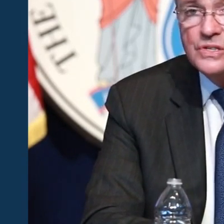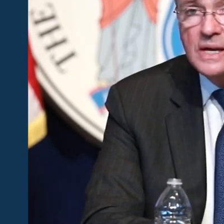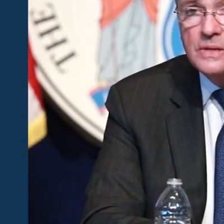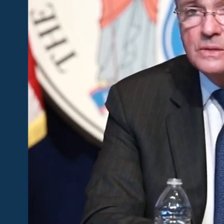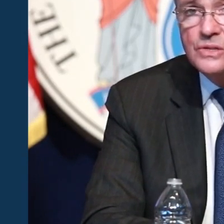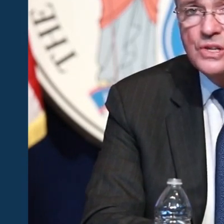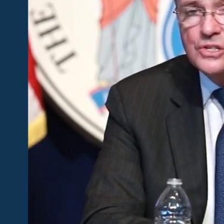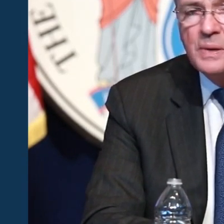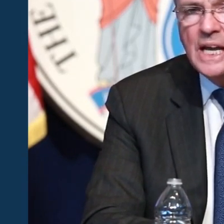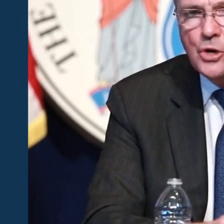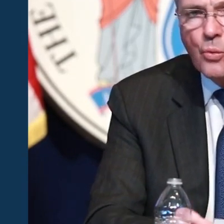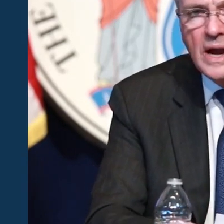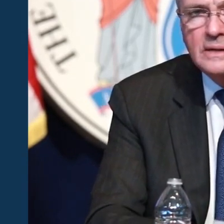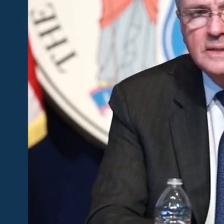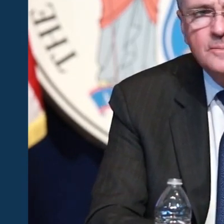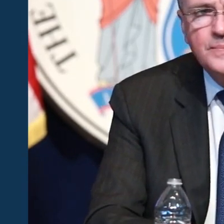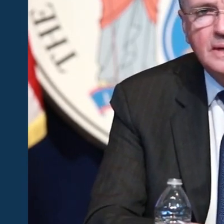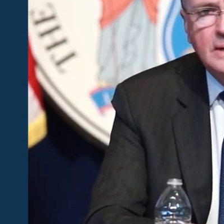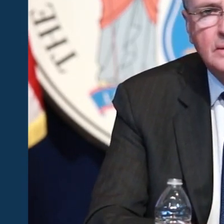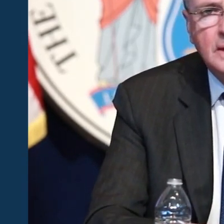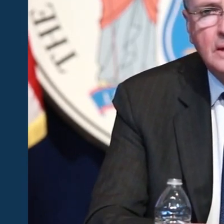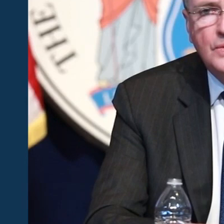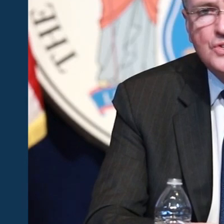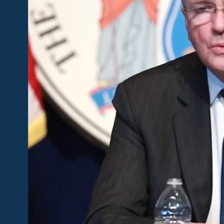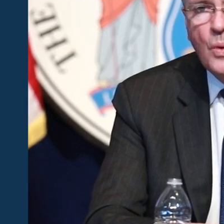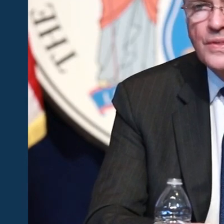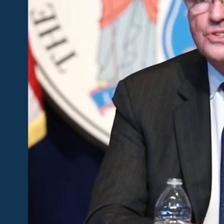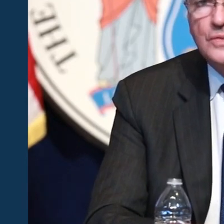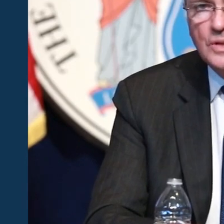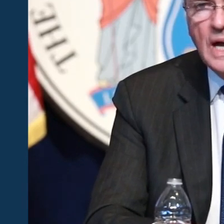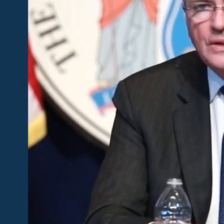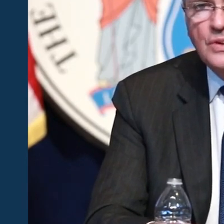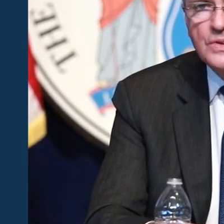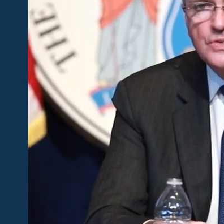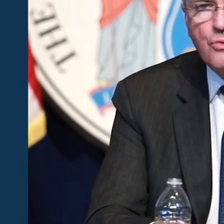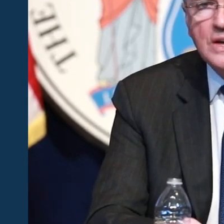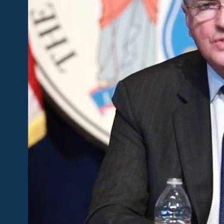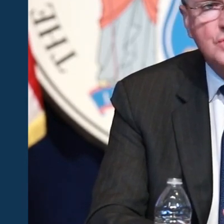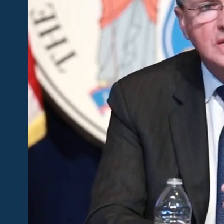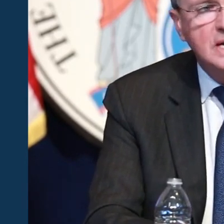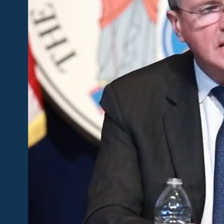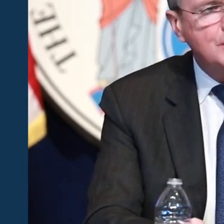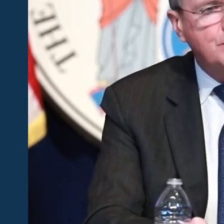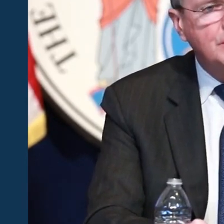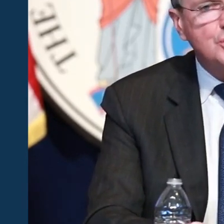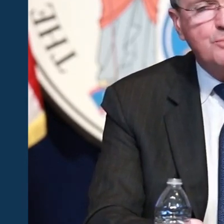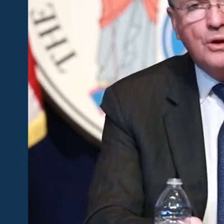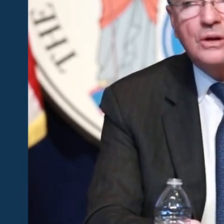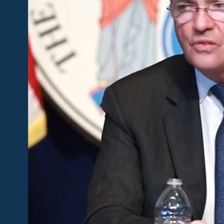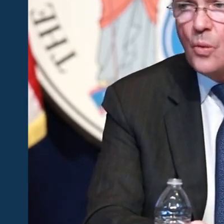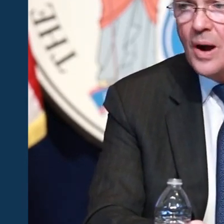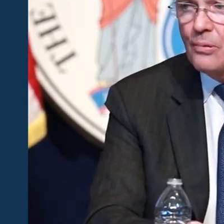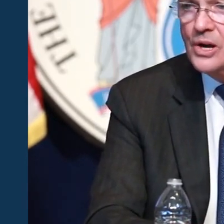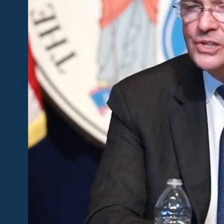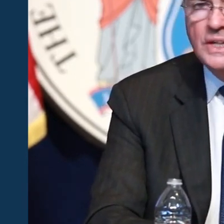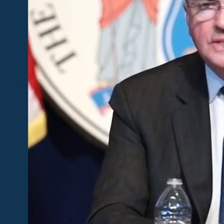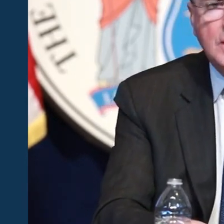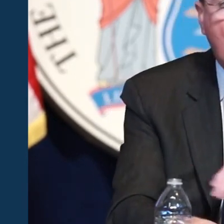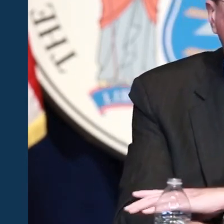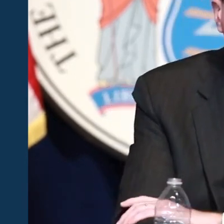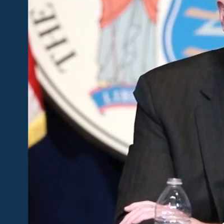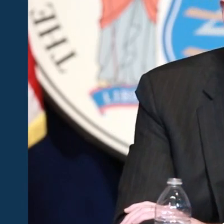This has been a great, one of the silver linings of this crisis has been the spirit of cooperation